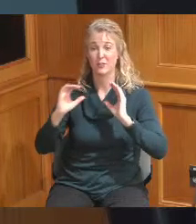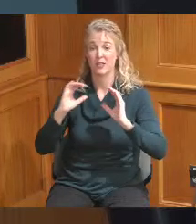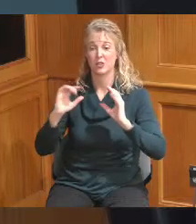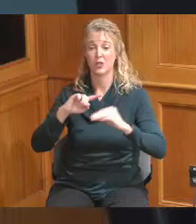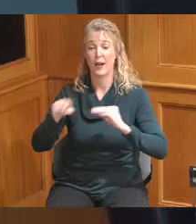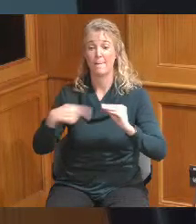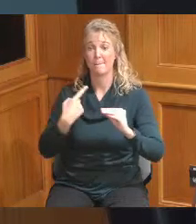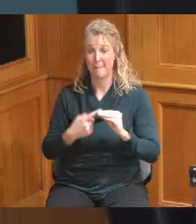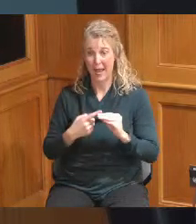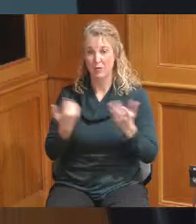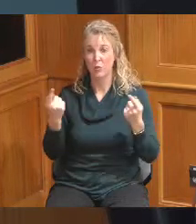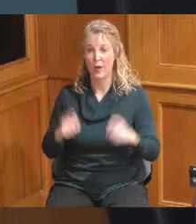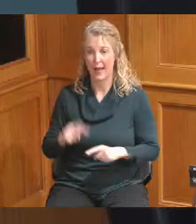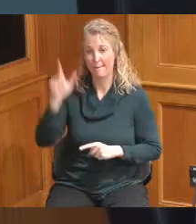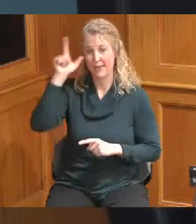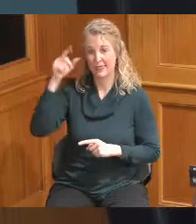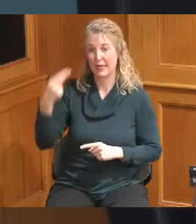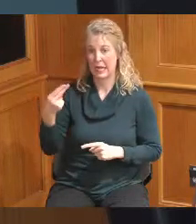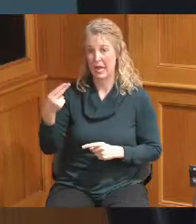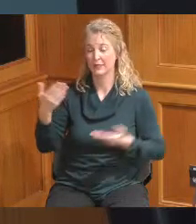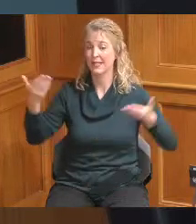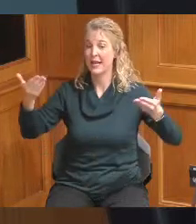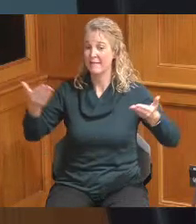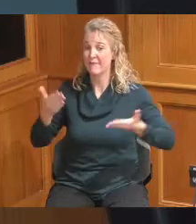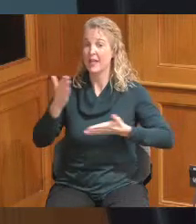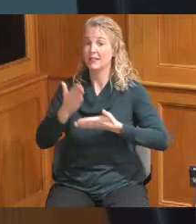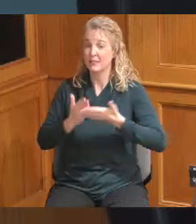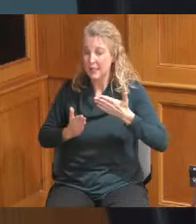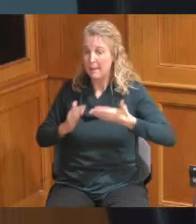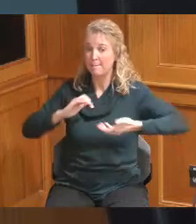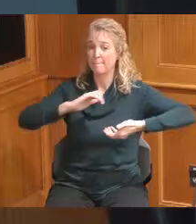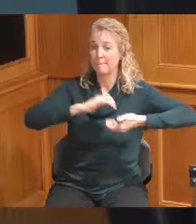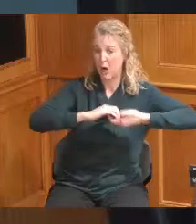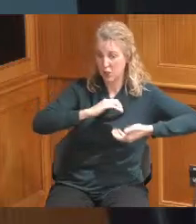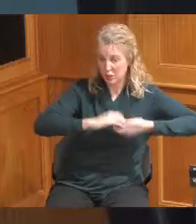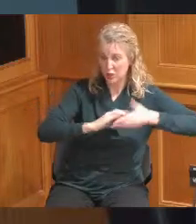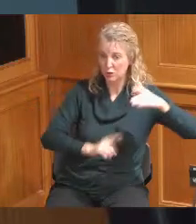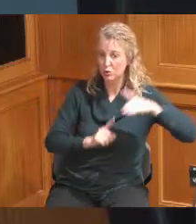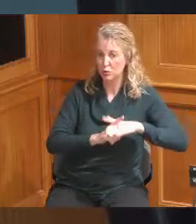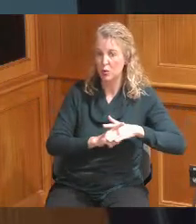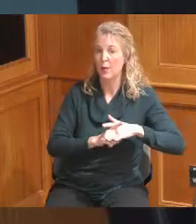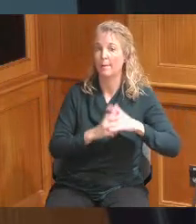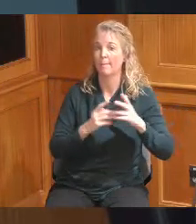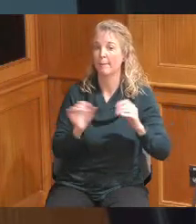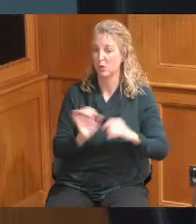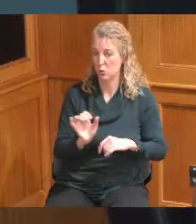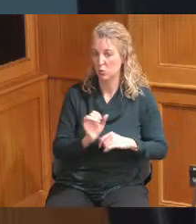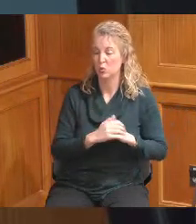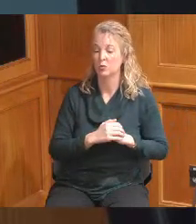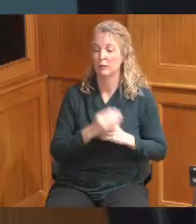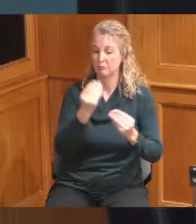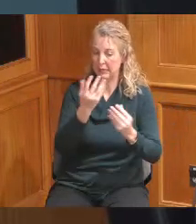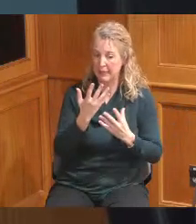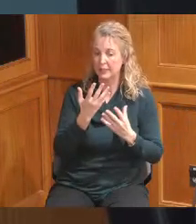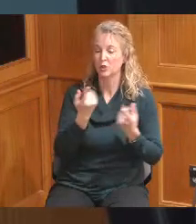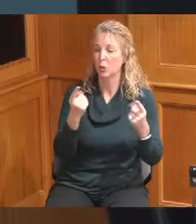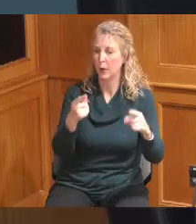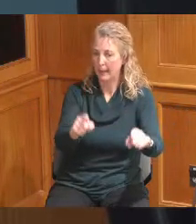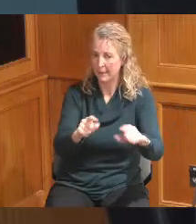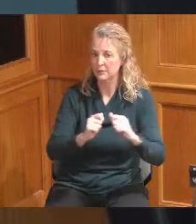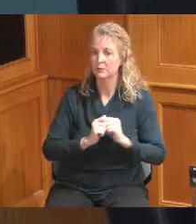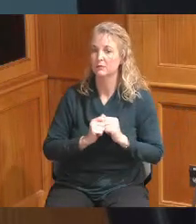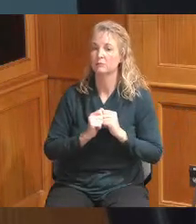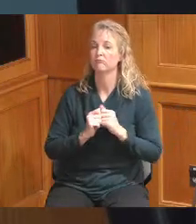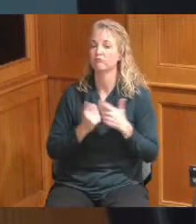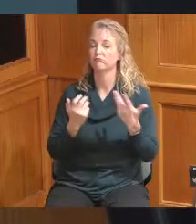what happened in Lincoln Heights and invite some of our partners in to give us an update, to let us know, what's going on